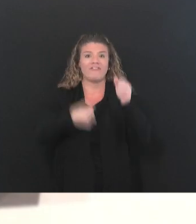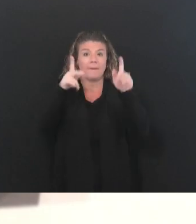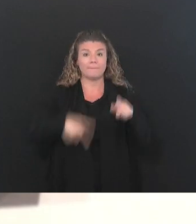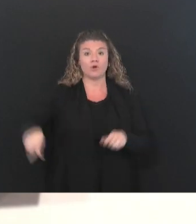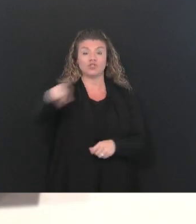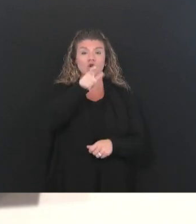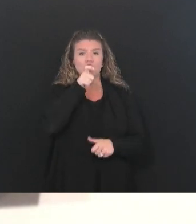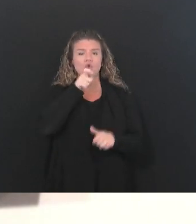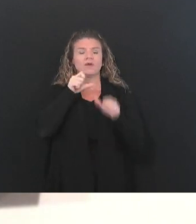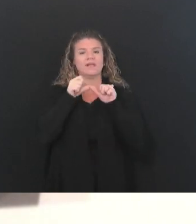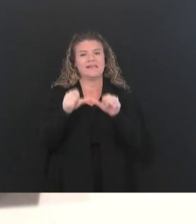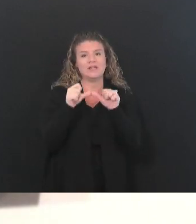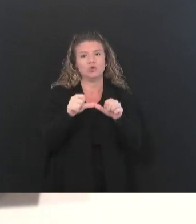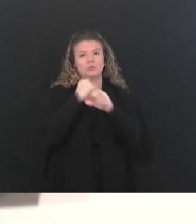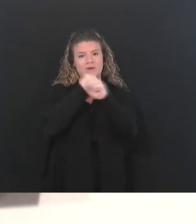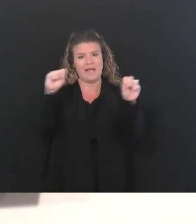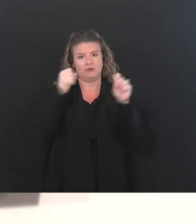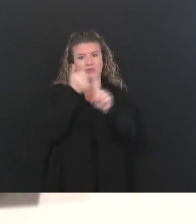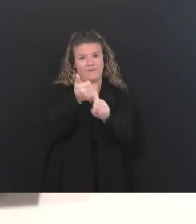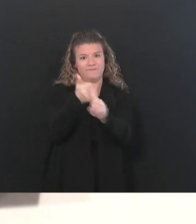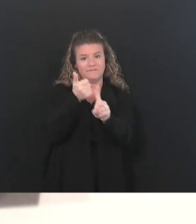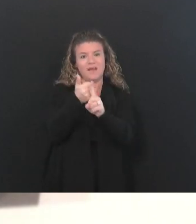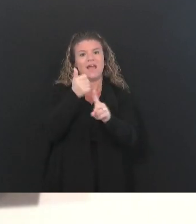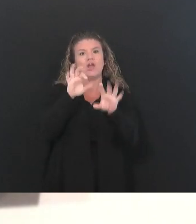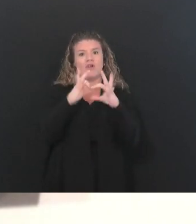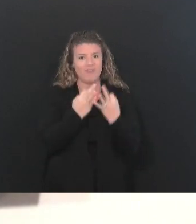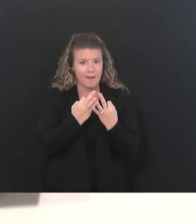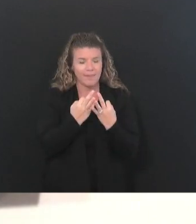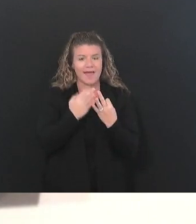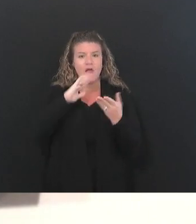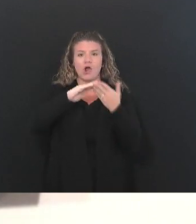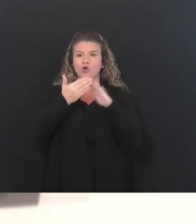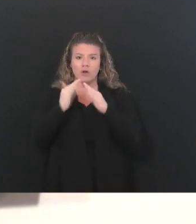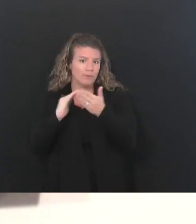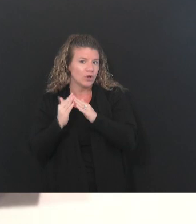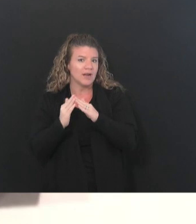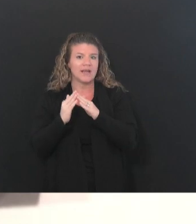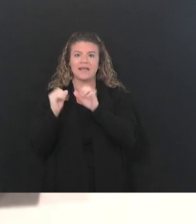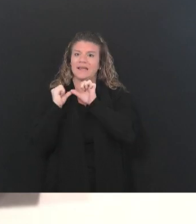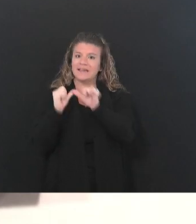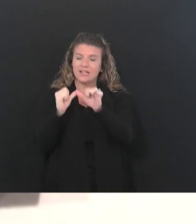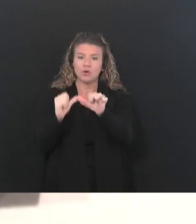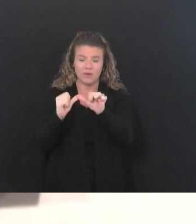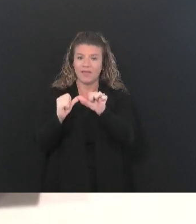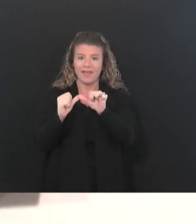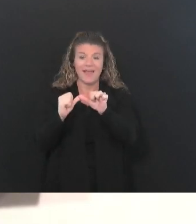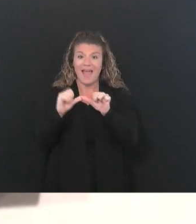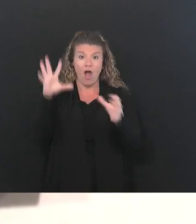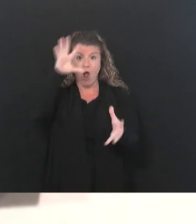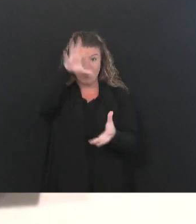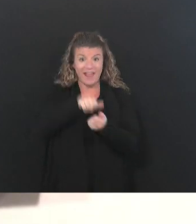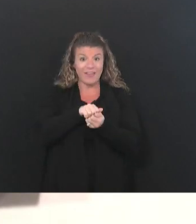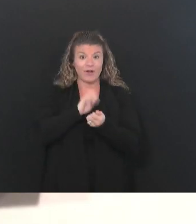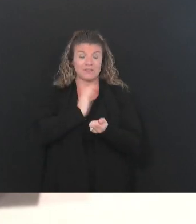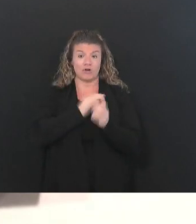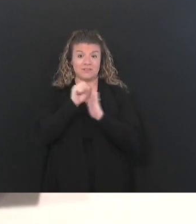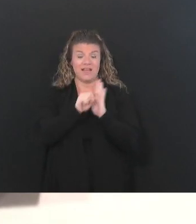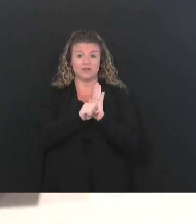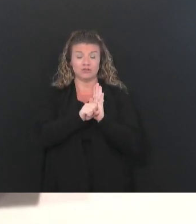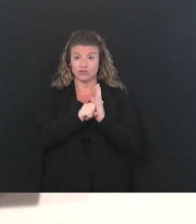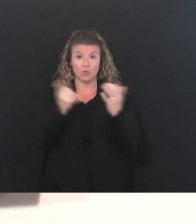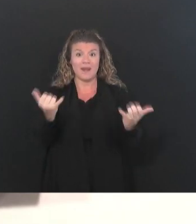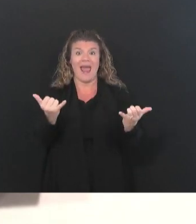is doing this to protect themselves and their family and their community and our state. But it's not time